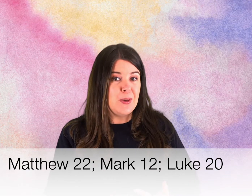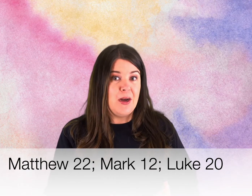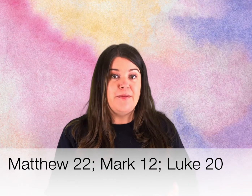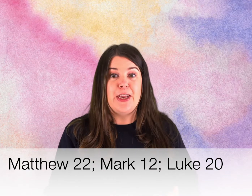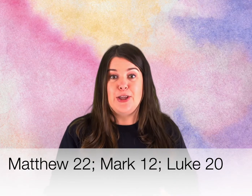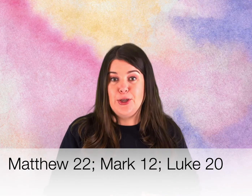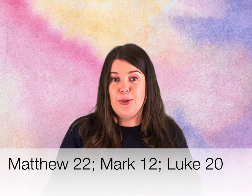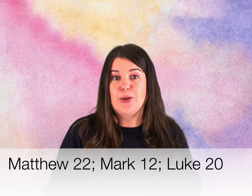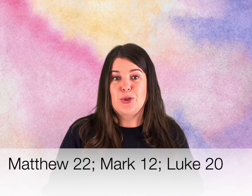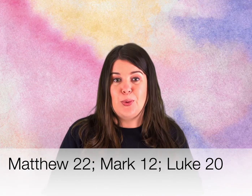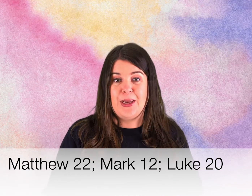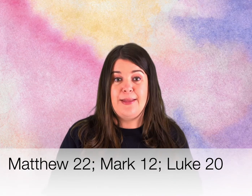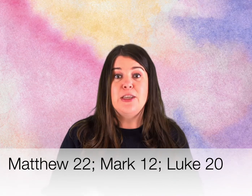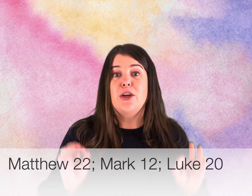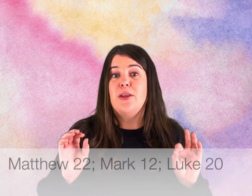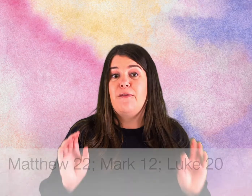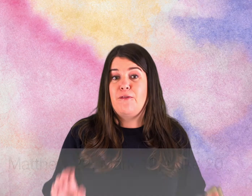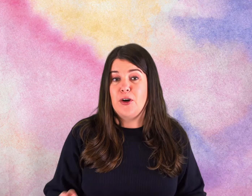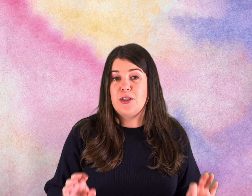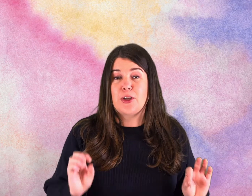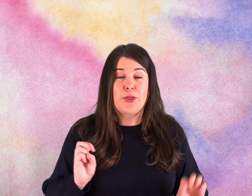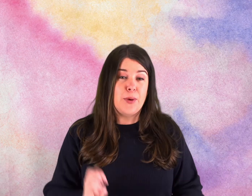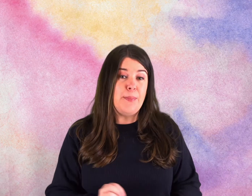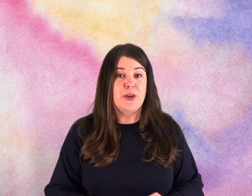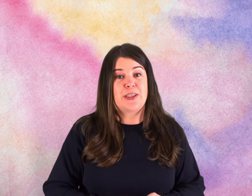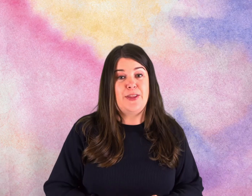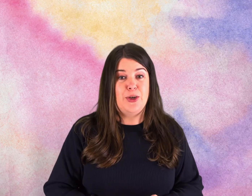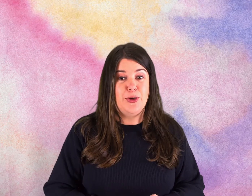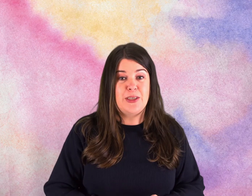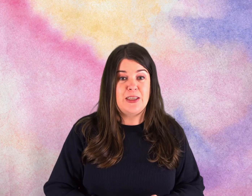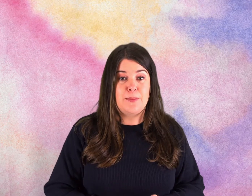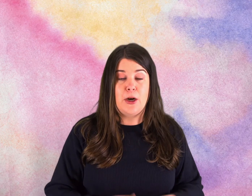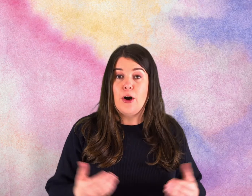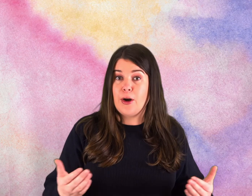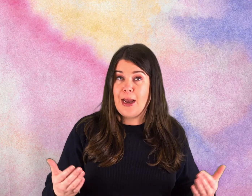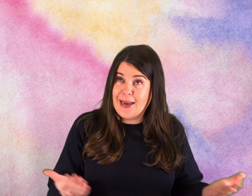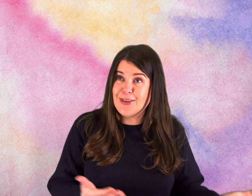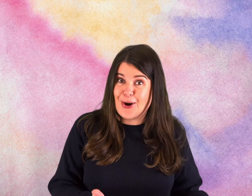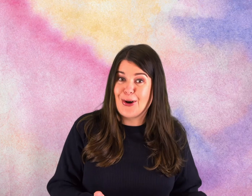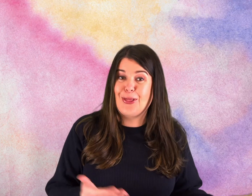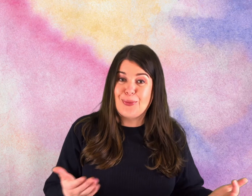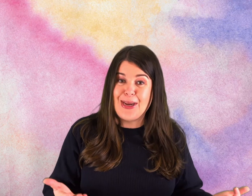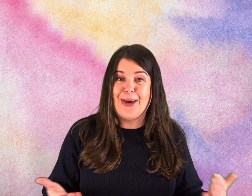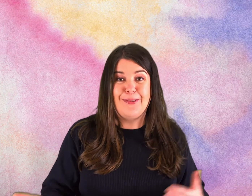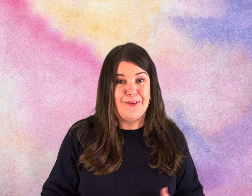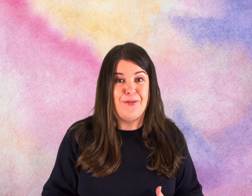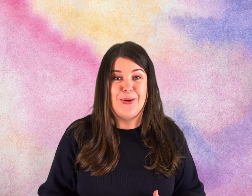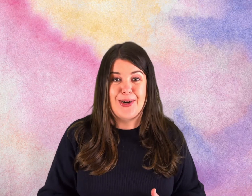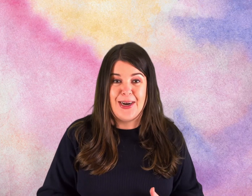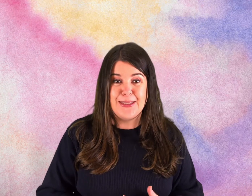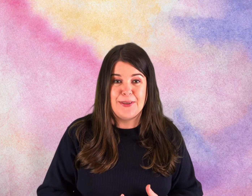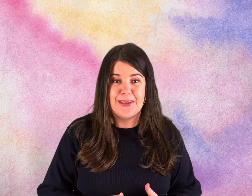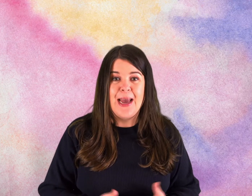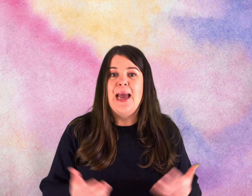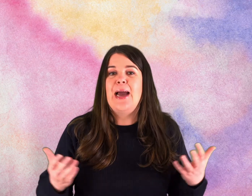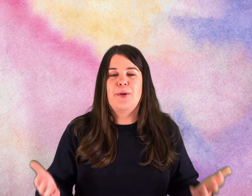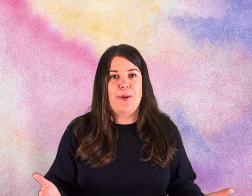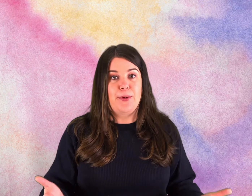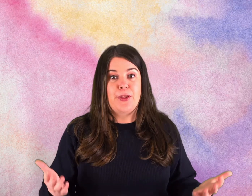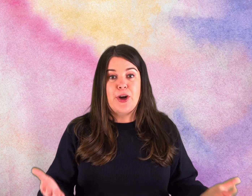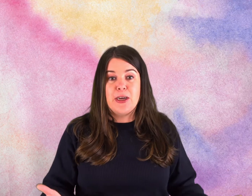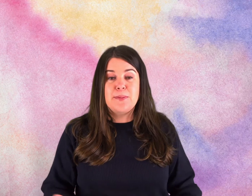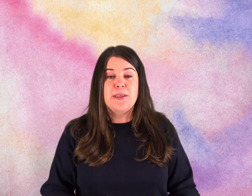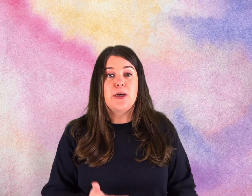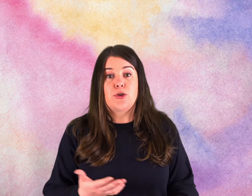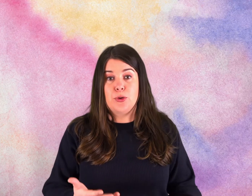Mark 12, and Luke 20. These are the first three books in the New Testament are three out of the four Gospels. And